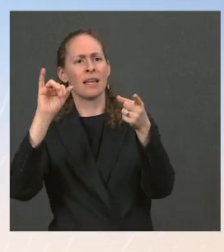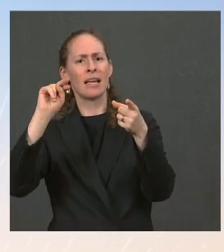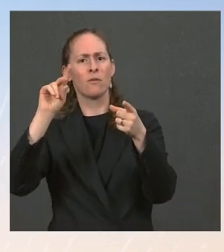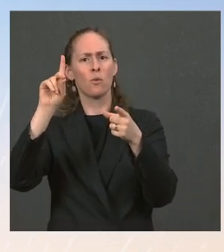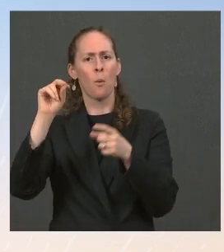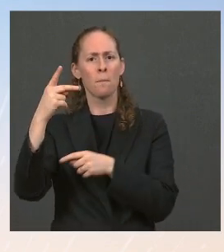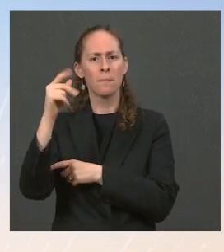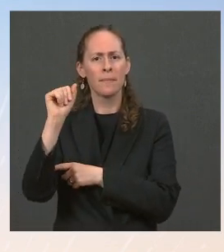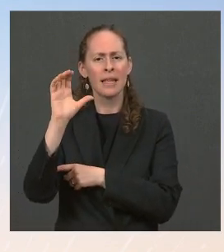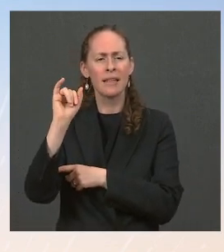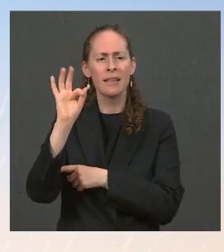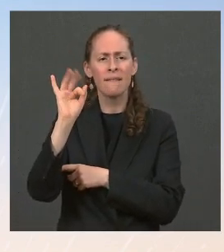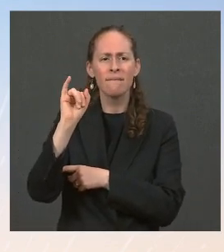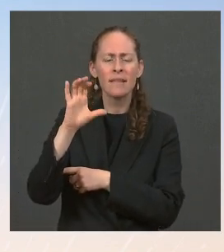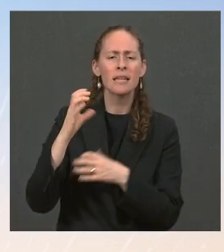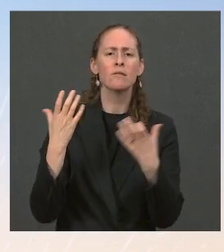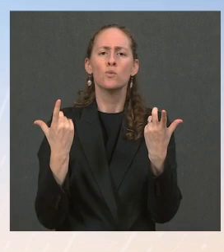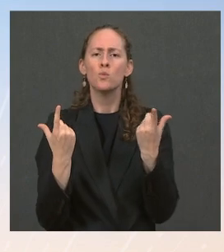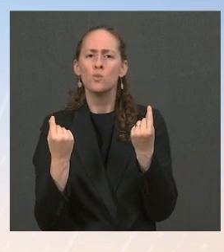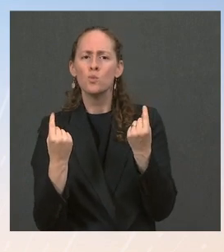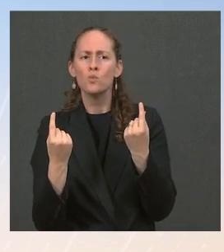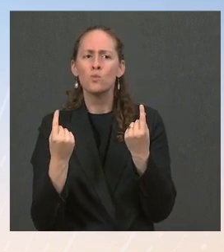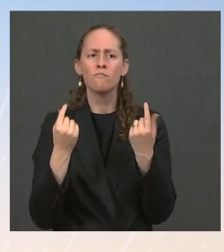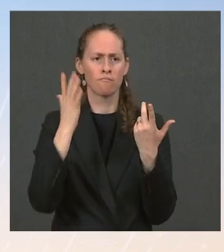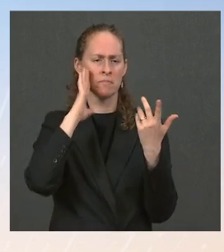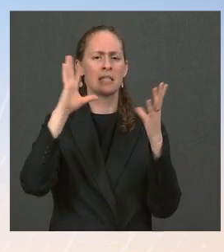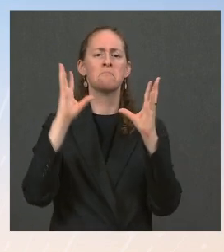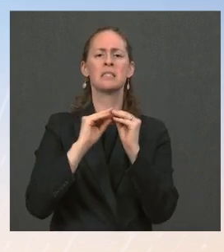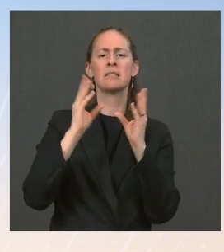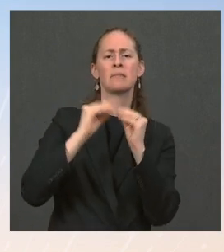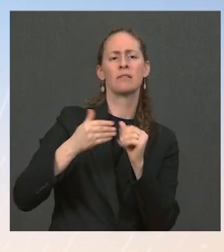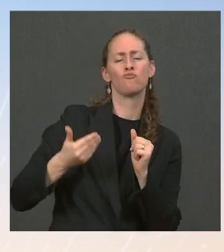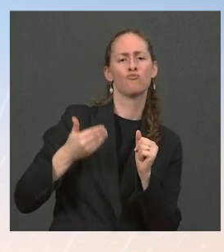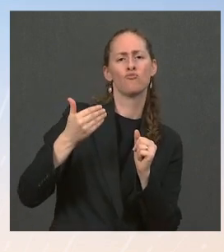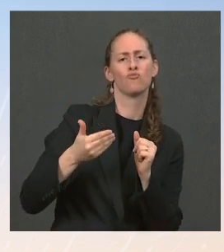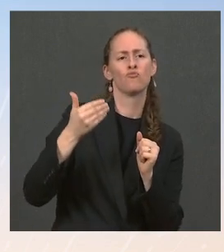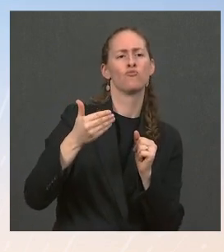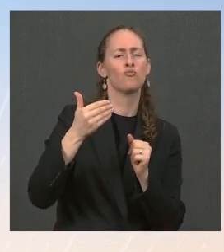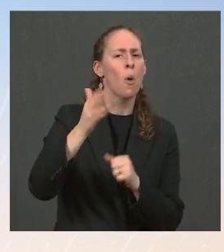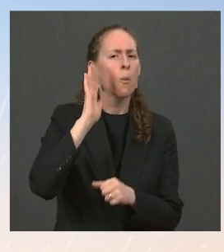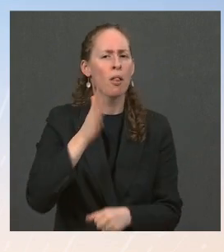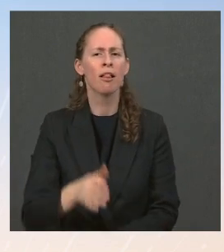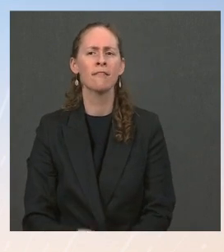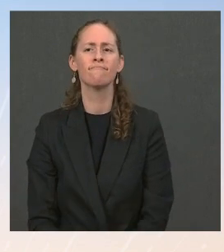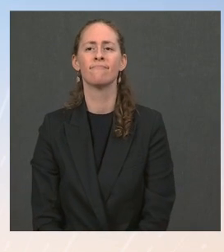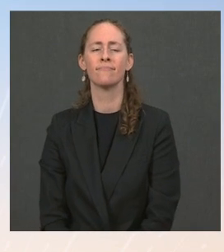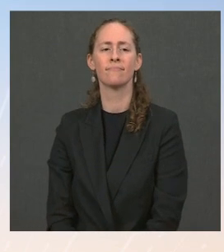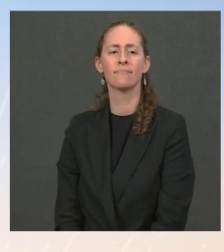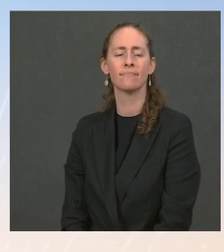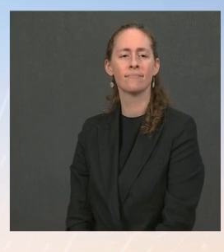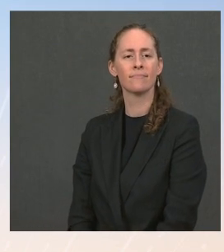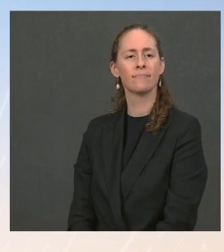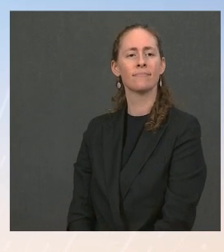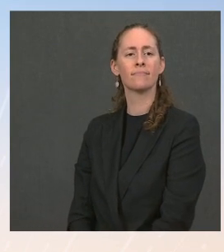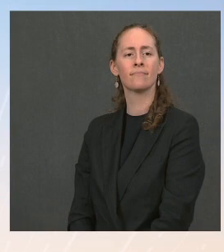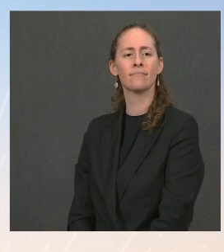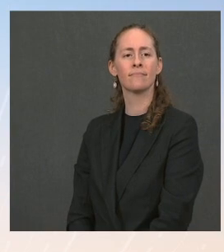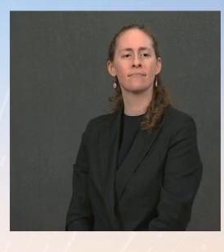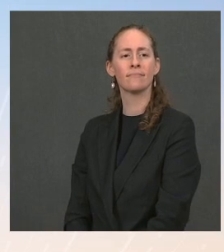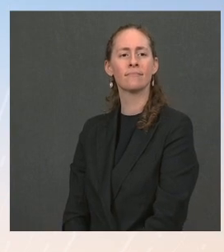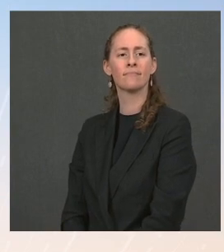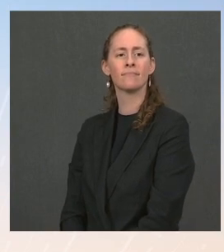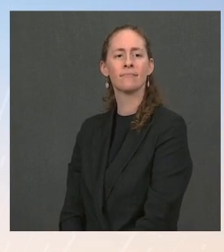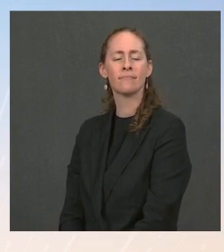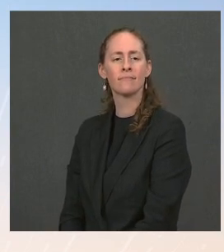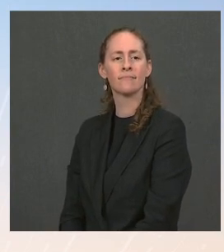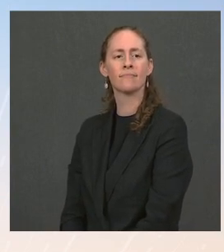will determine as we keep having close consultations and discussions moving forward. One question on the Quad meeting, which is coming up on